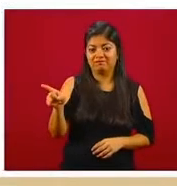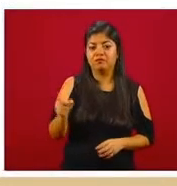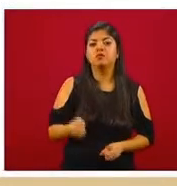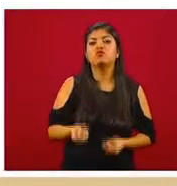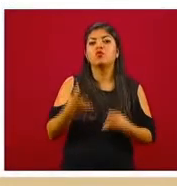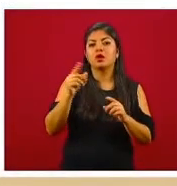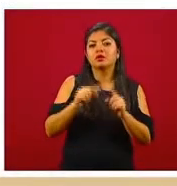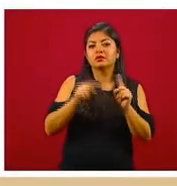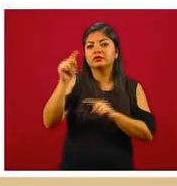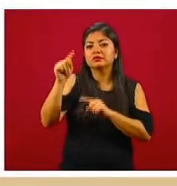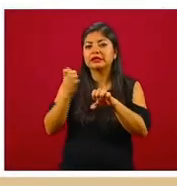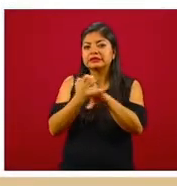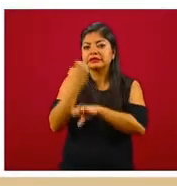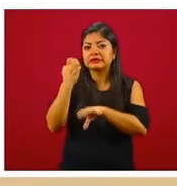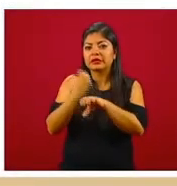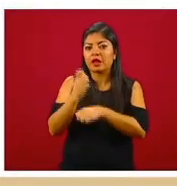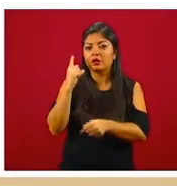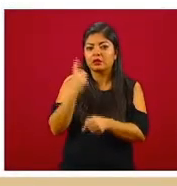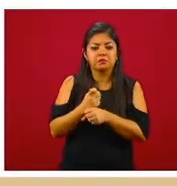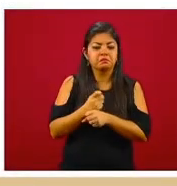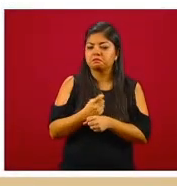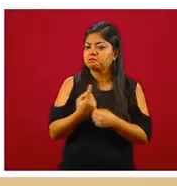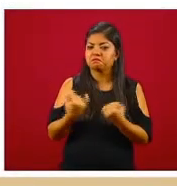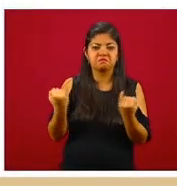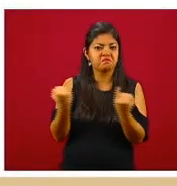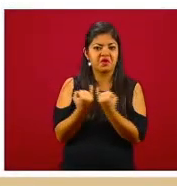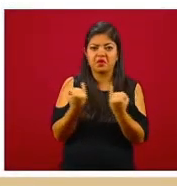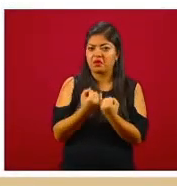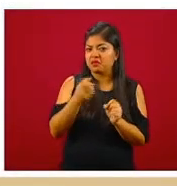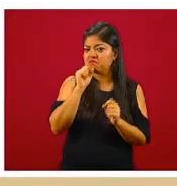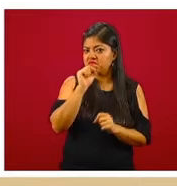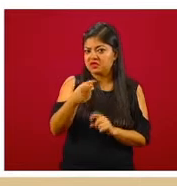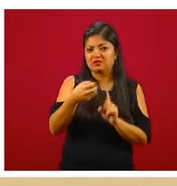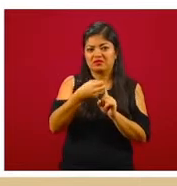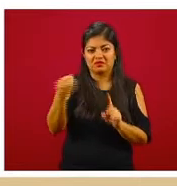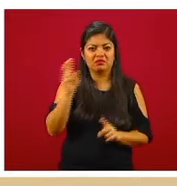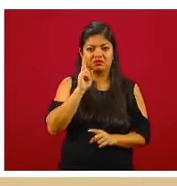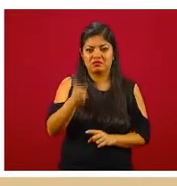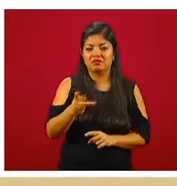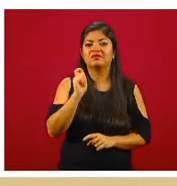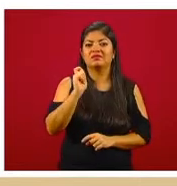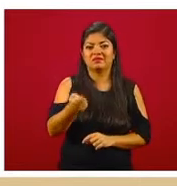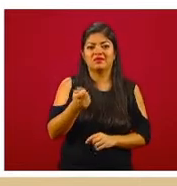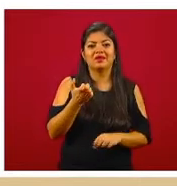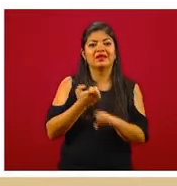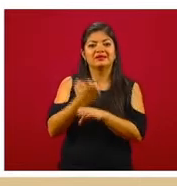away. en las entidades federativas On no ha this chart, you variado, can se see the presenta el distribution mismo of these orden, como unfortunate pueden deaths ver, on en the las